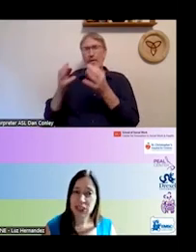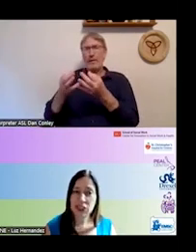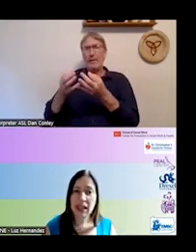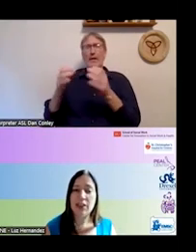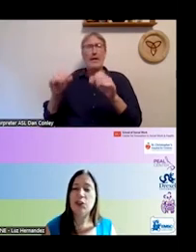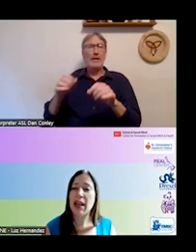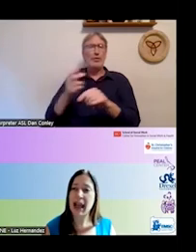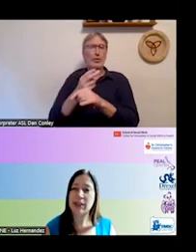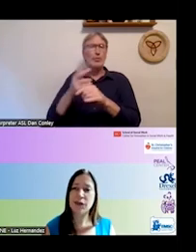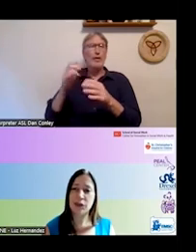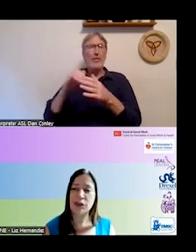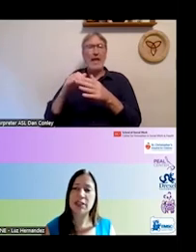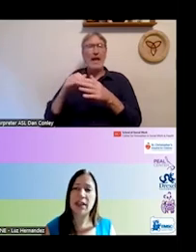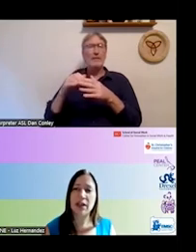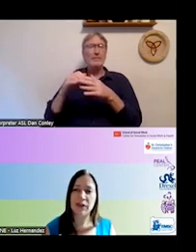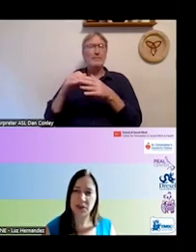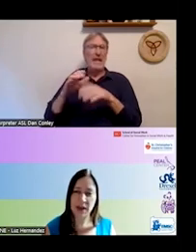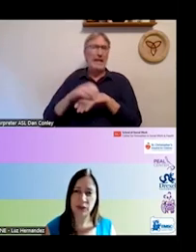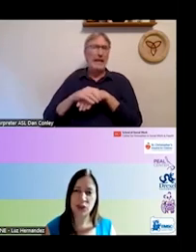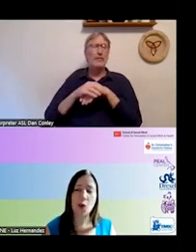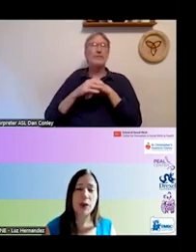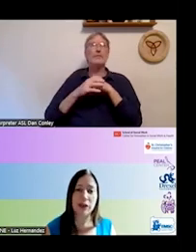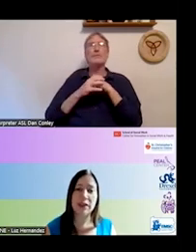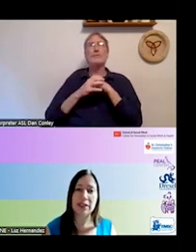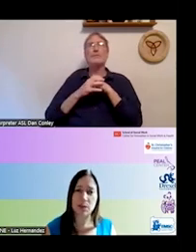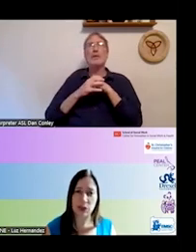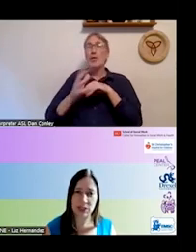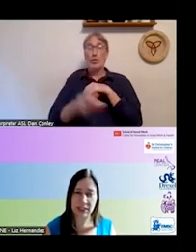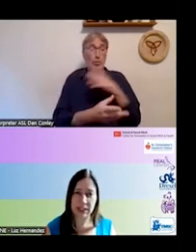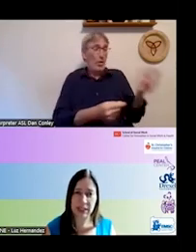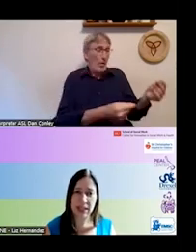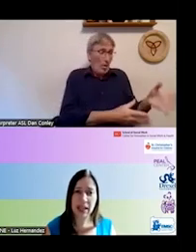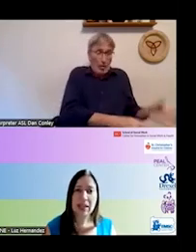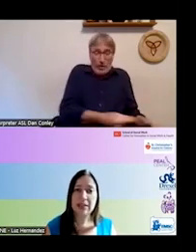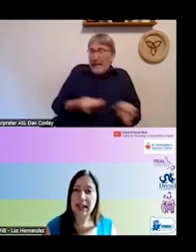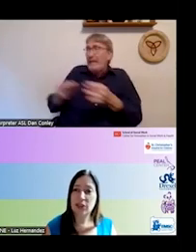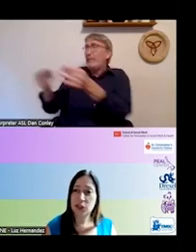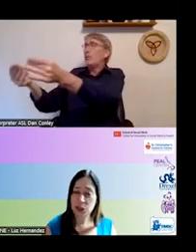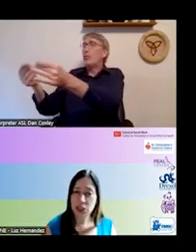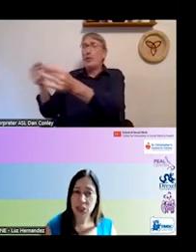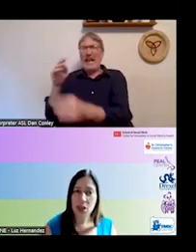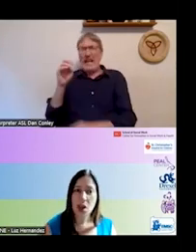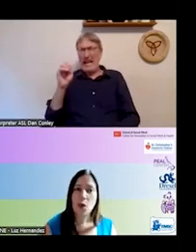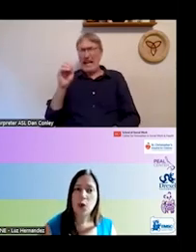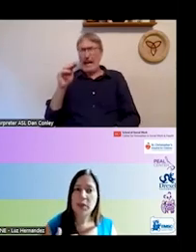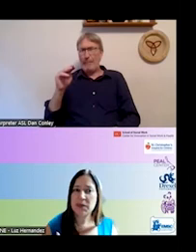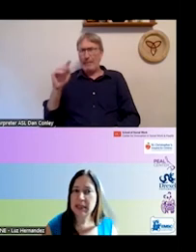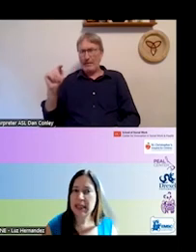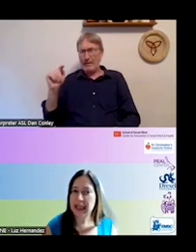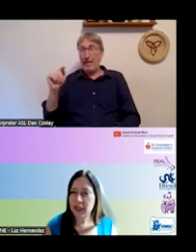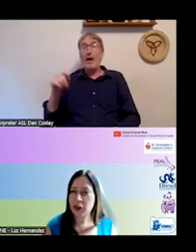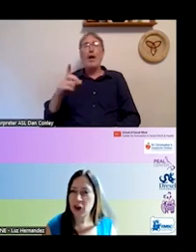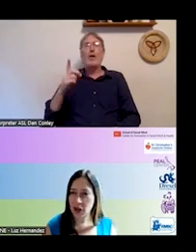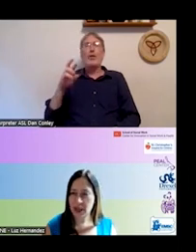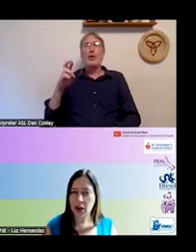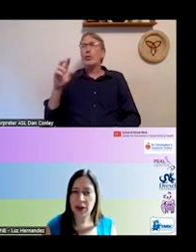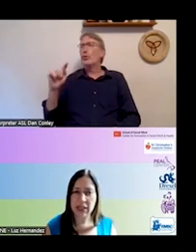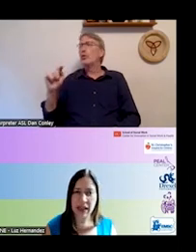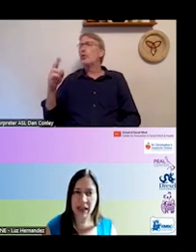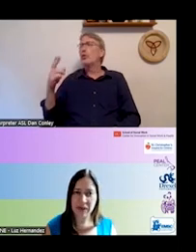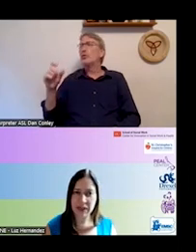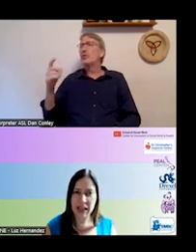is in English, and you can hand to first responders when there is an emergency. Dr. Tushi will be speaking later